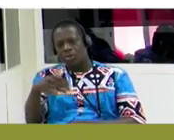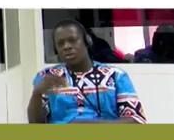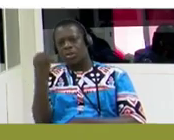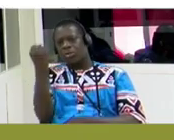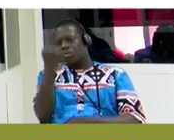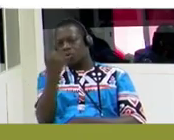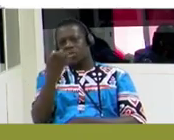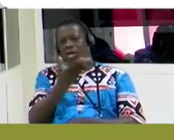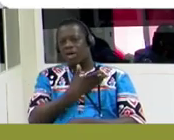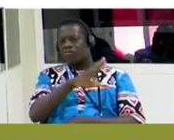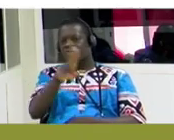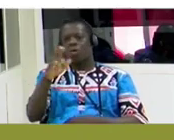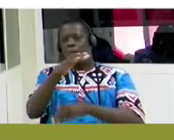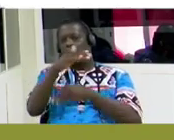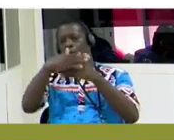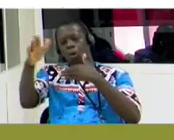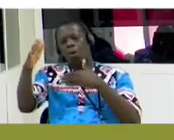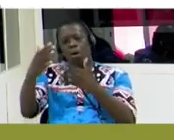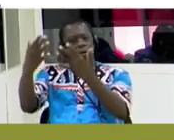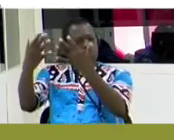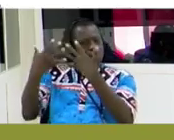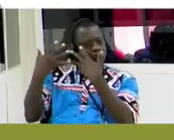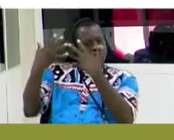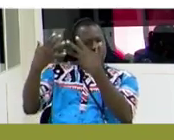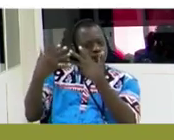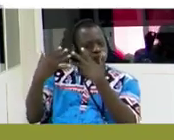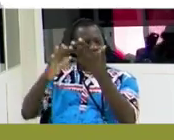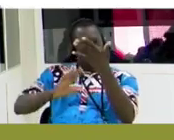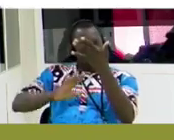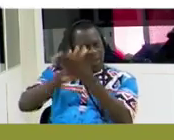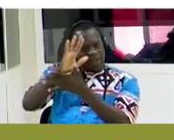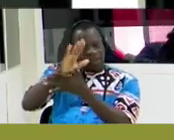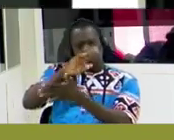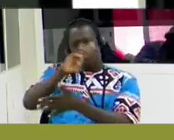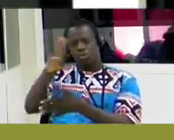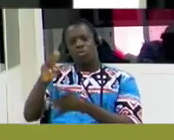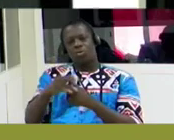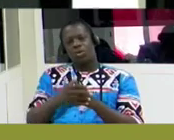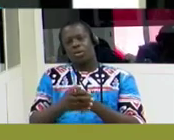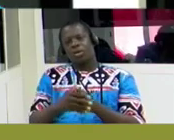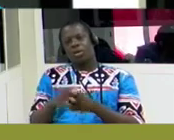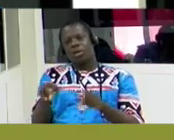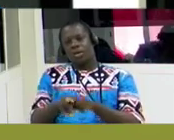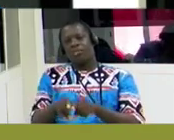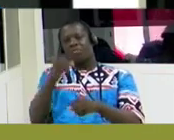because there will be no ventilation to go in. And by